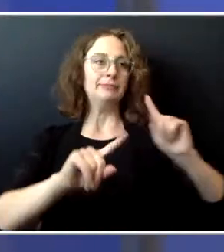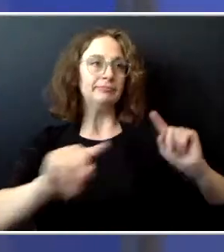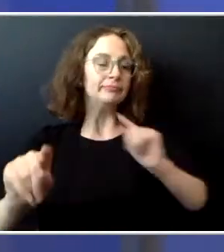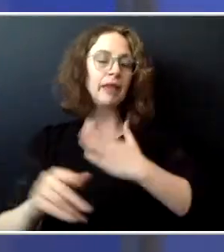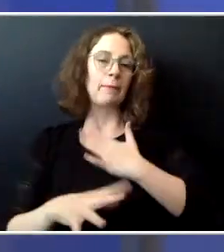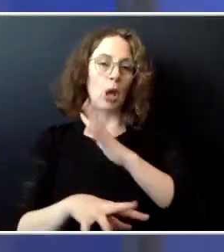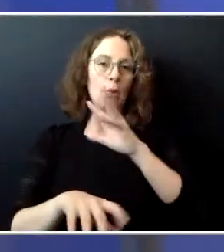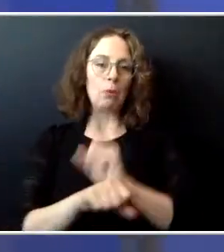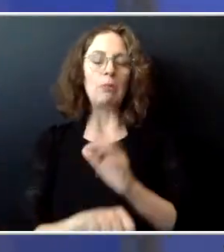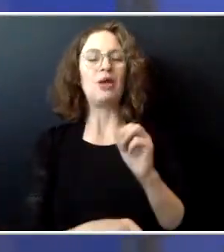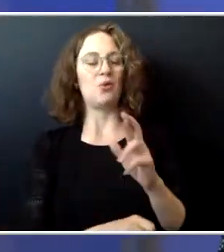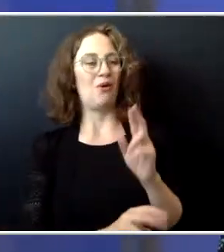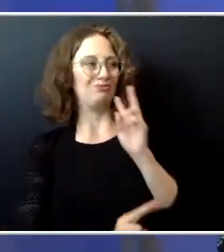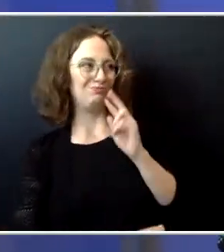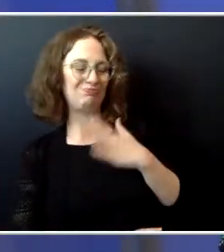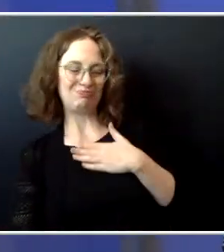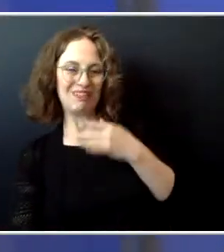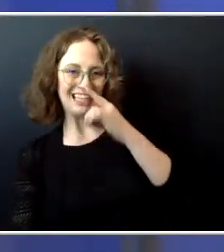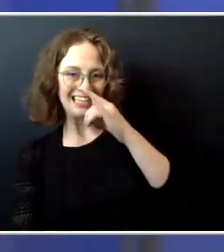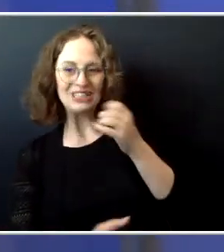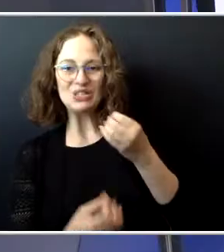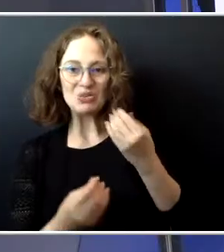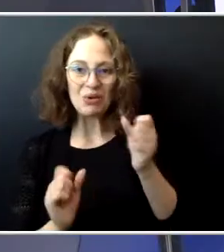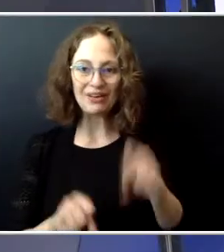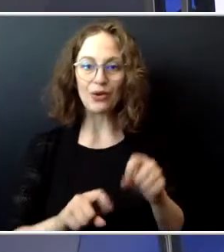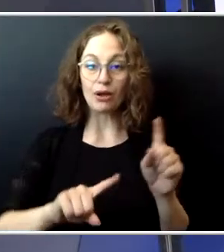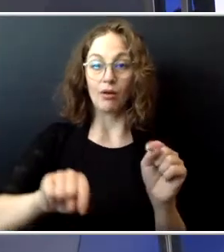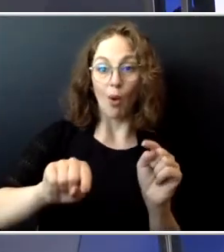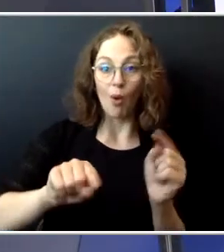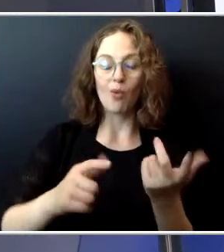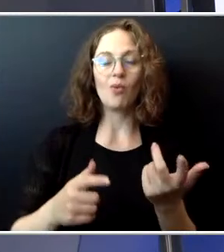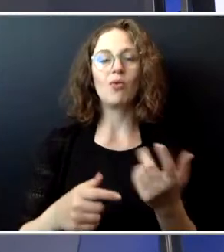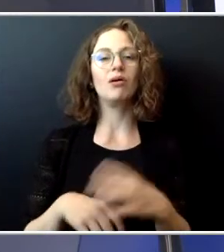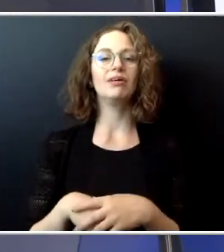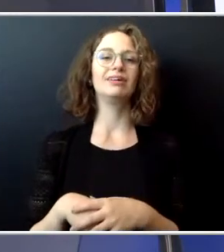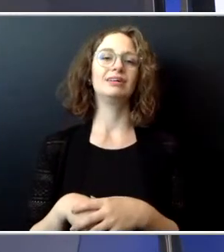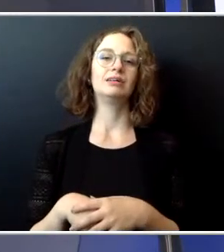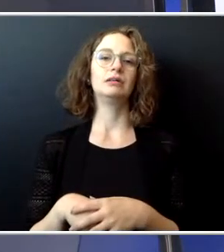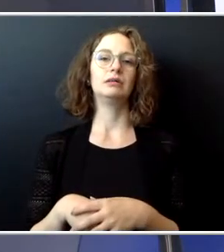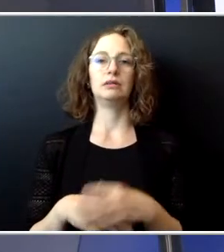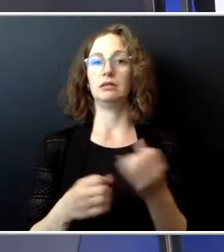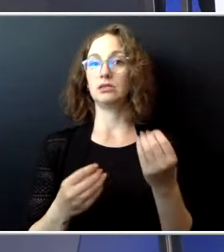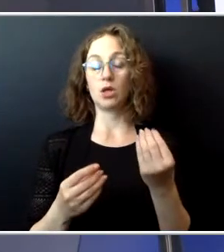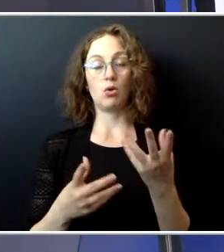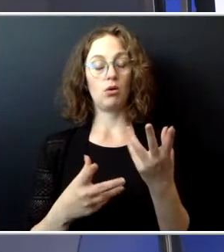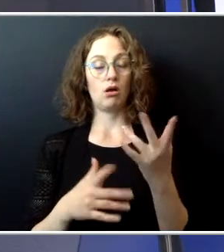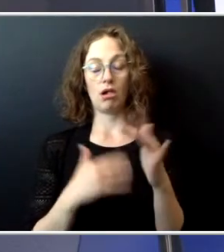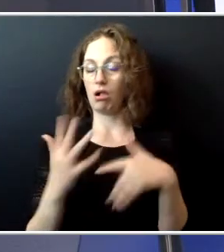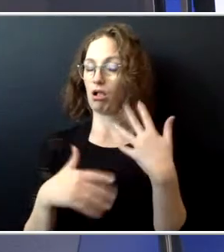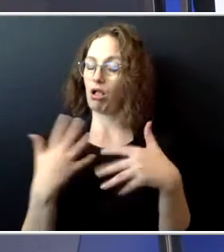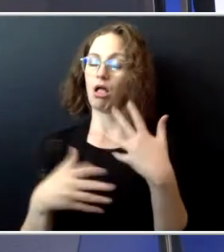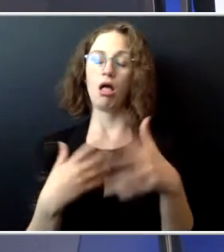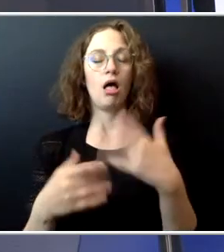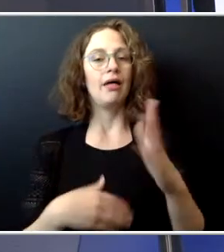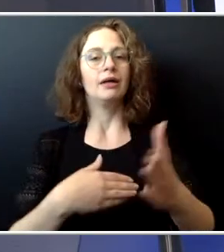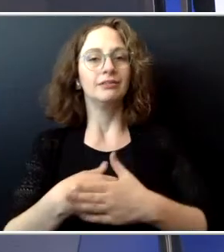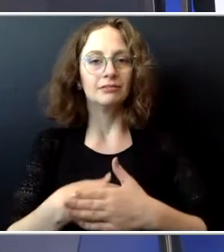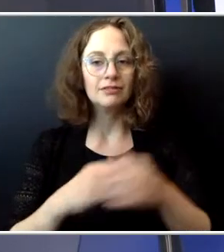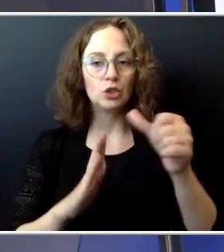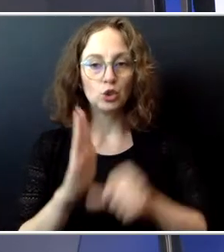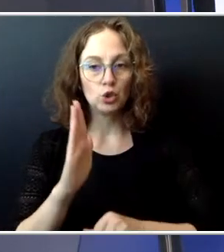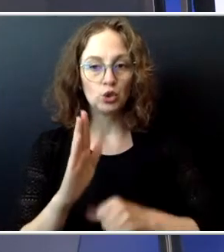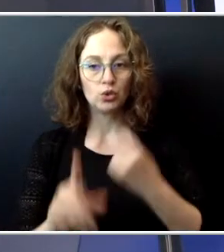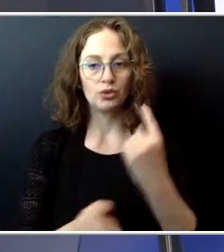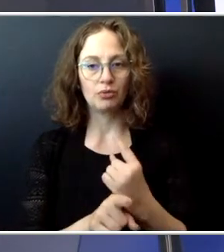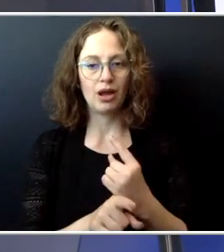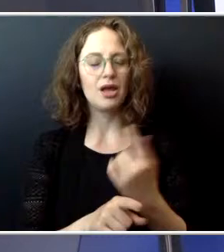so I can go do those things. So you do all of that. You go on to have surgery, correct? Mm-hmm. So why was that the preferred treatment